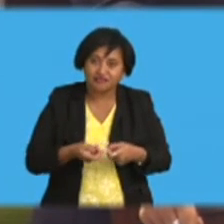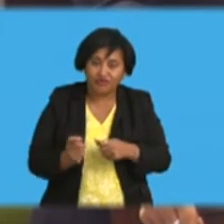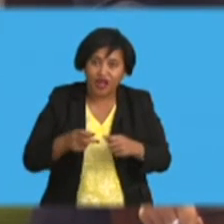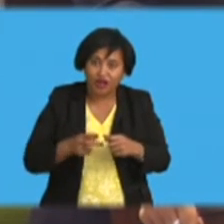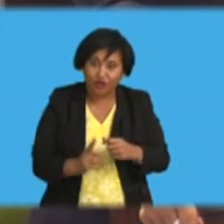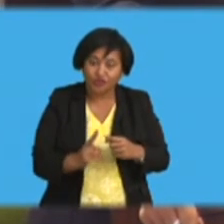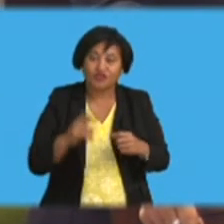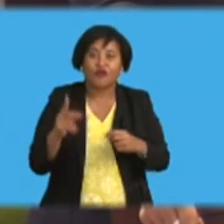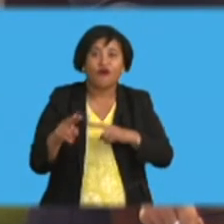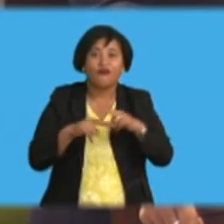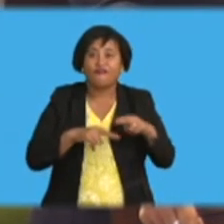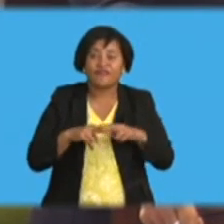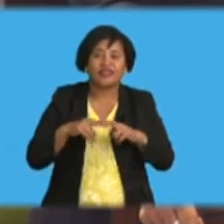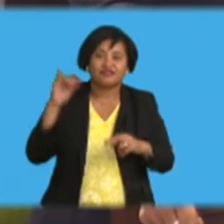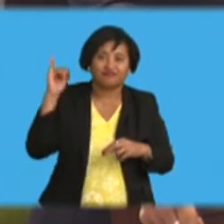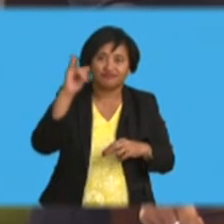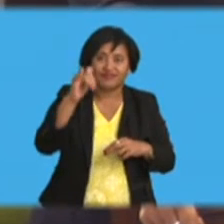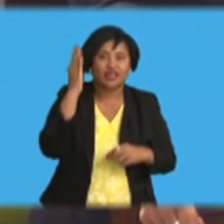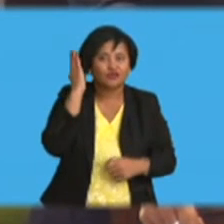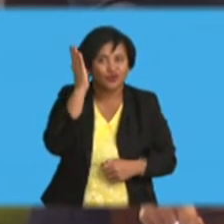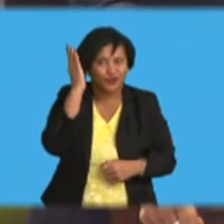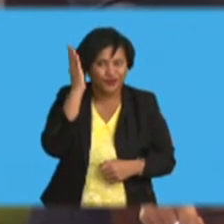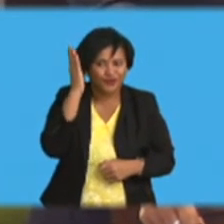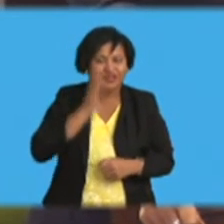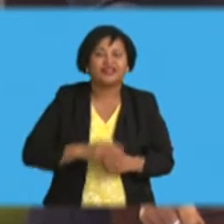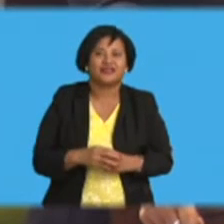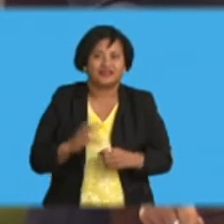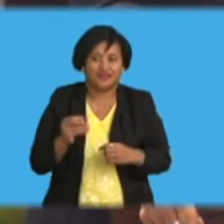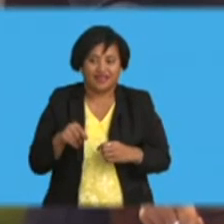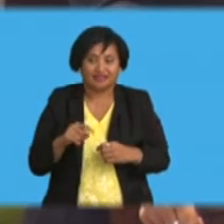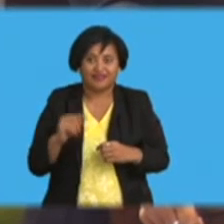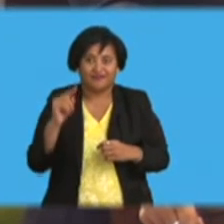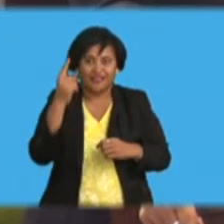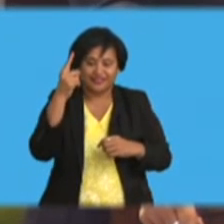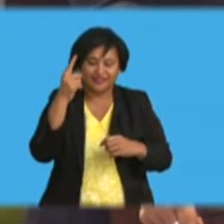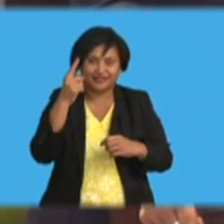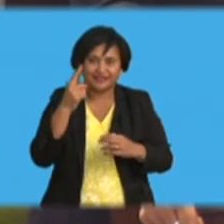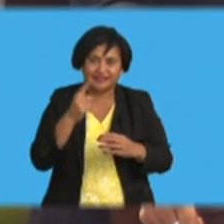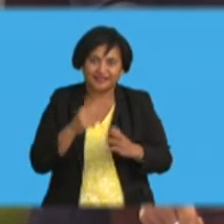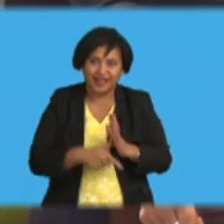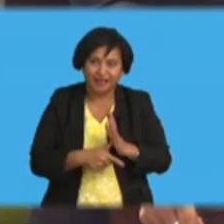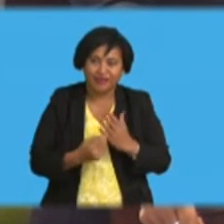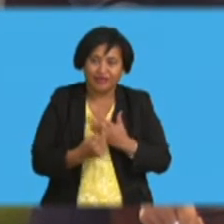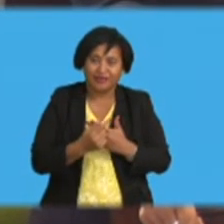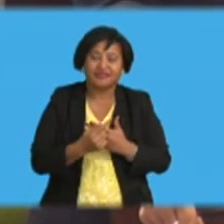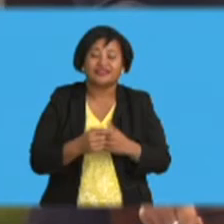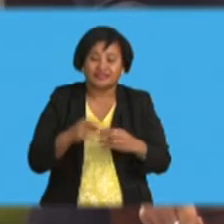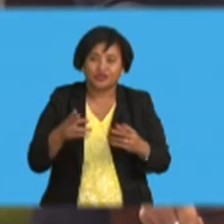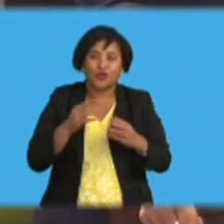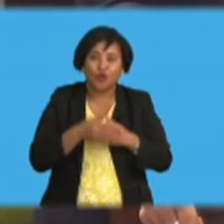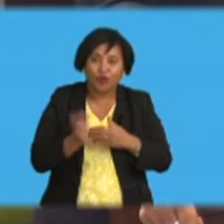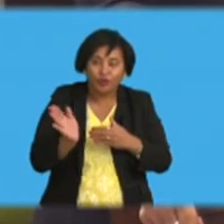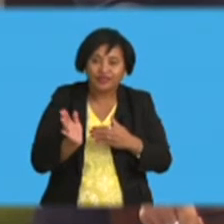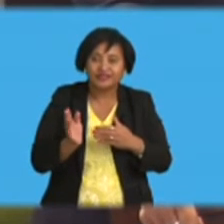Aviation Academy. This is a major initiative, Madam Speaker, and undertaking by the national airline to open an aviation training facility in